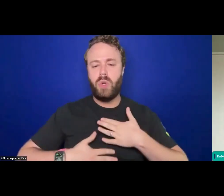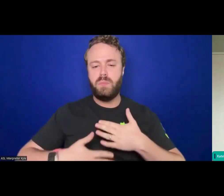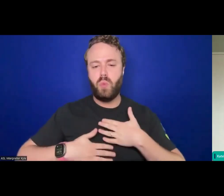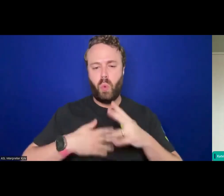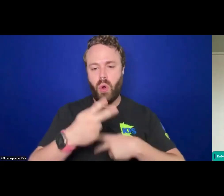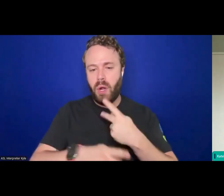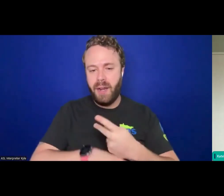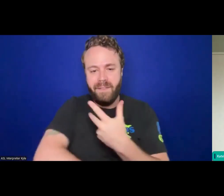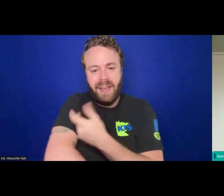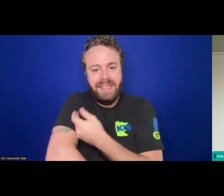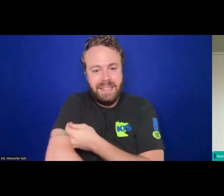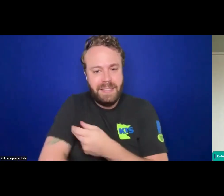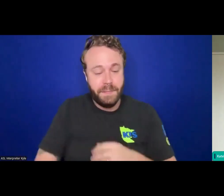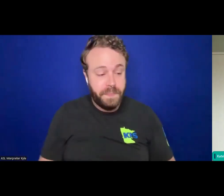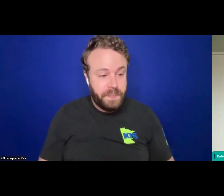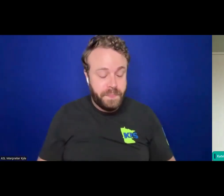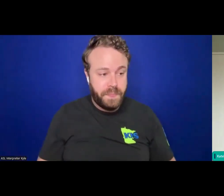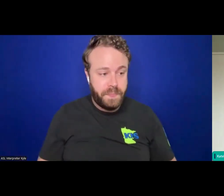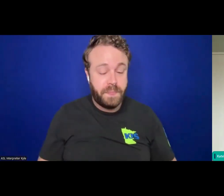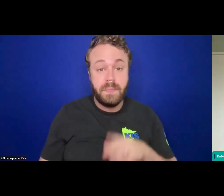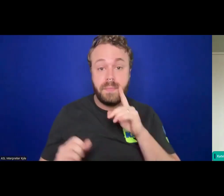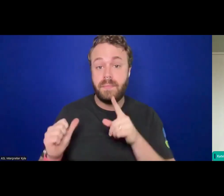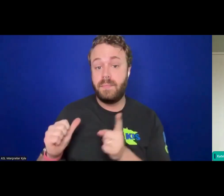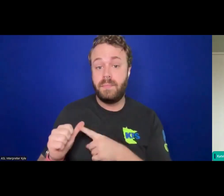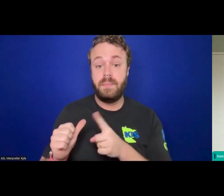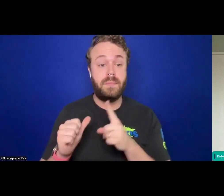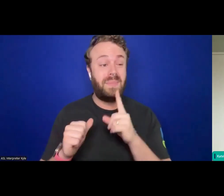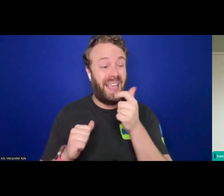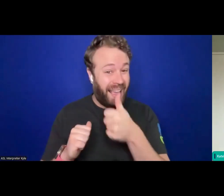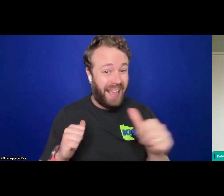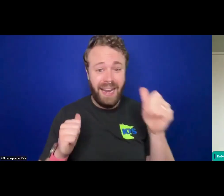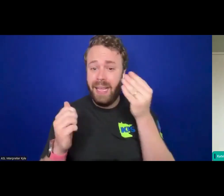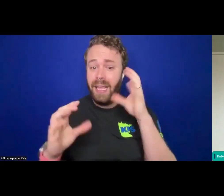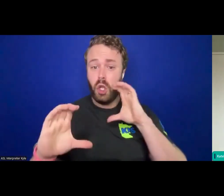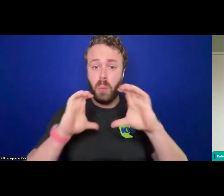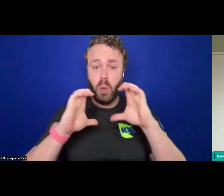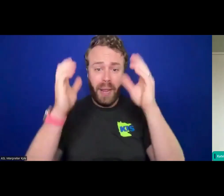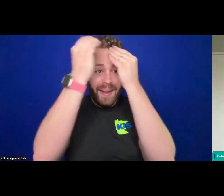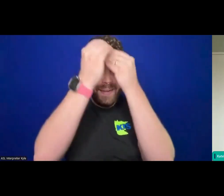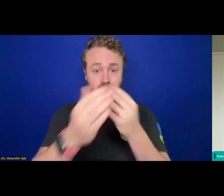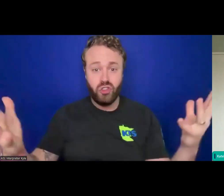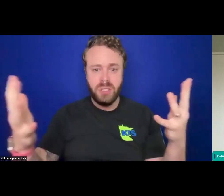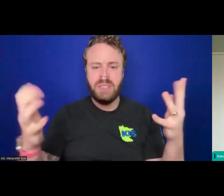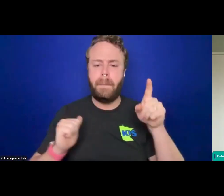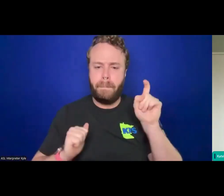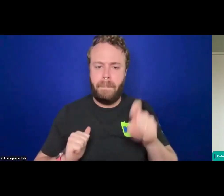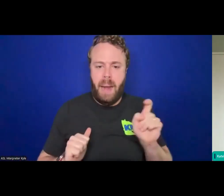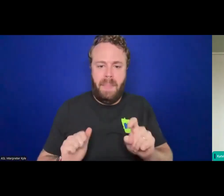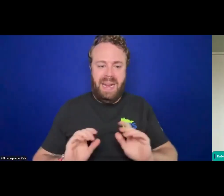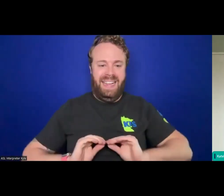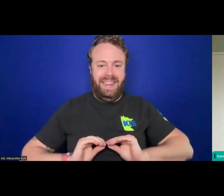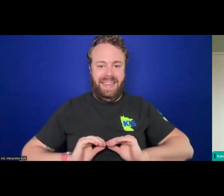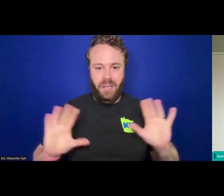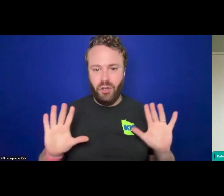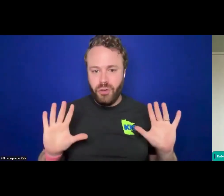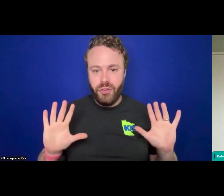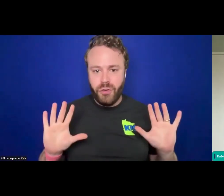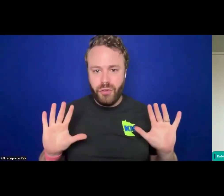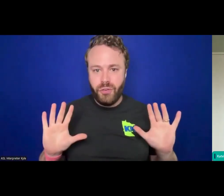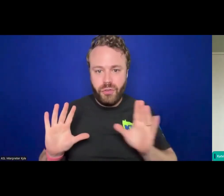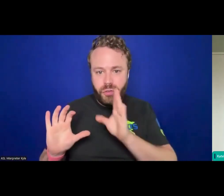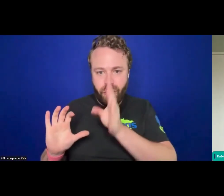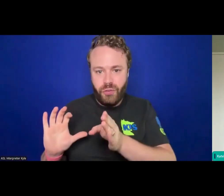is all communications should be very clear up front. And this is what I love that Charlene did in the beginning, is